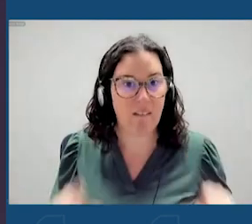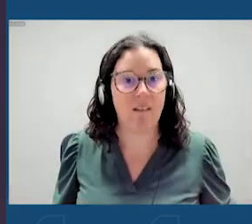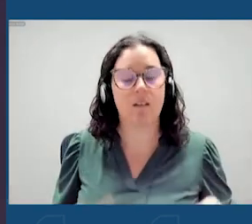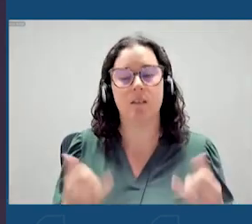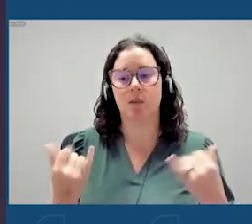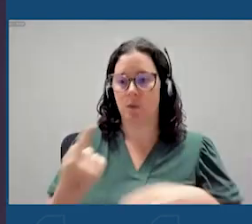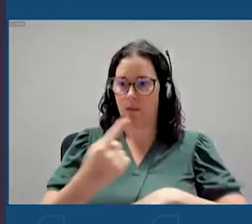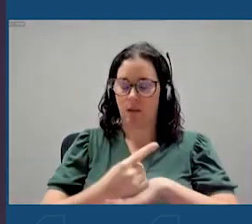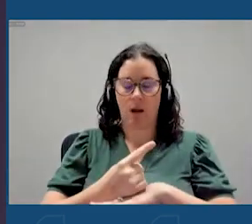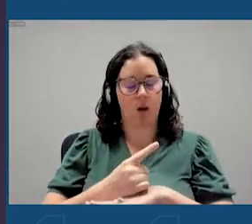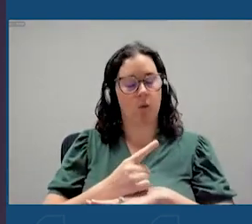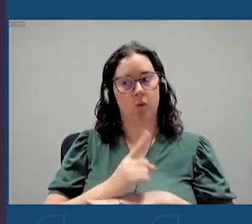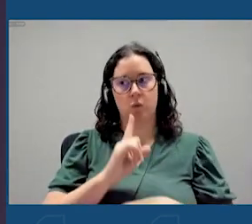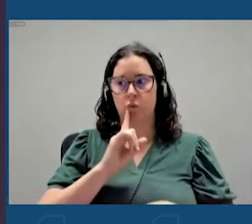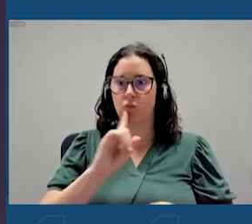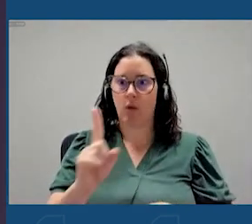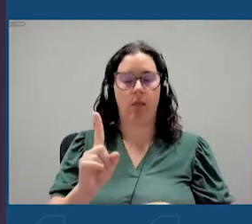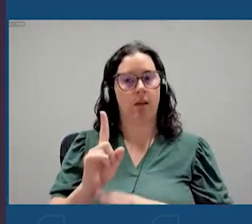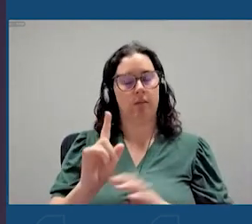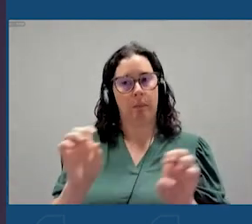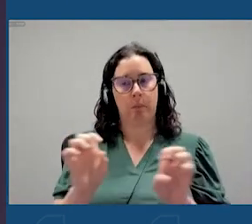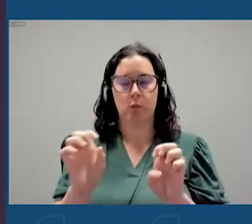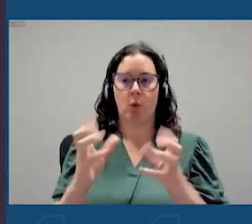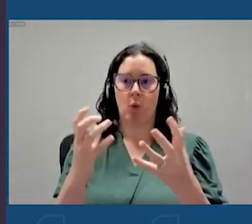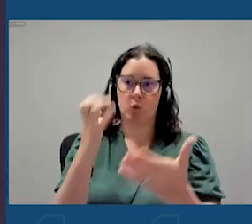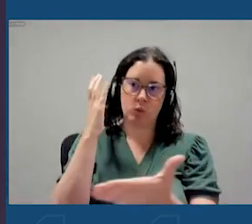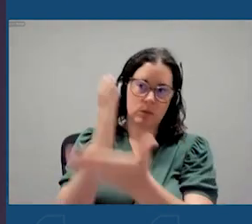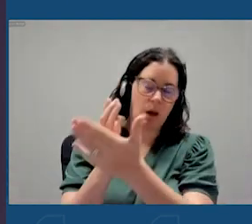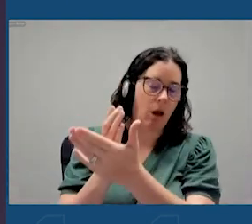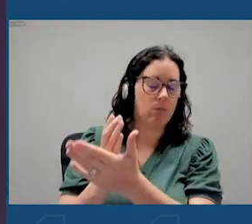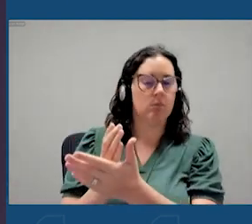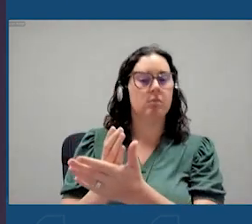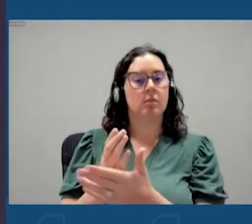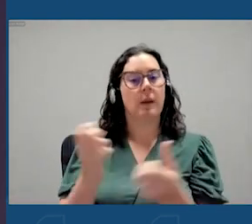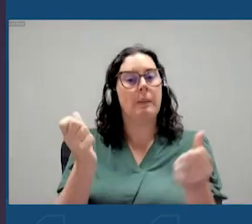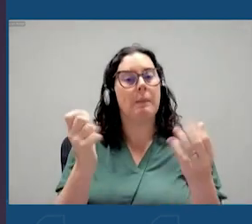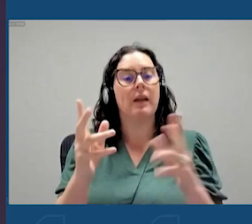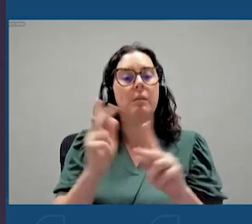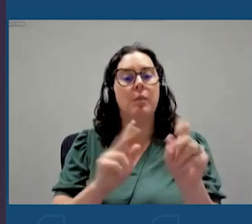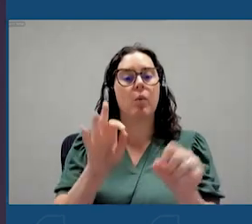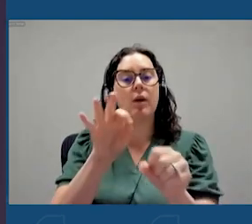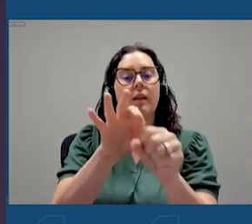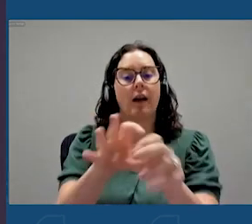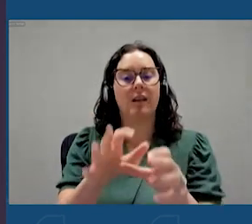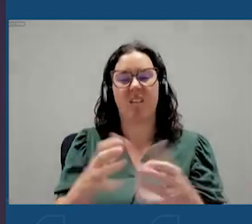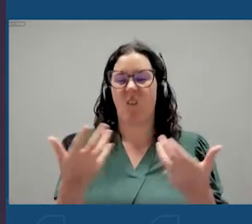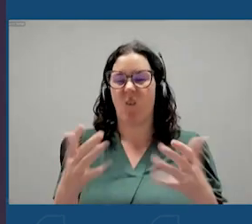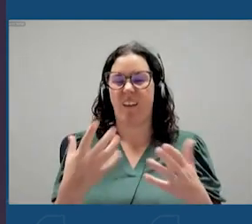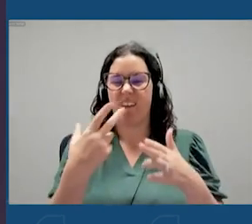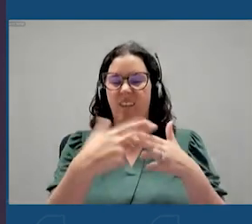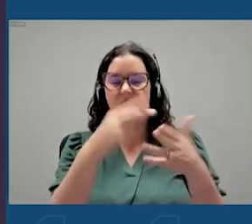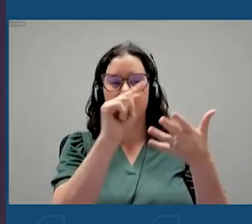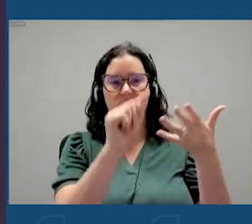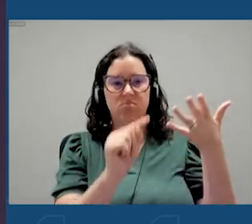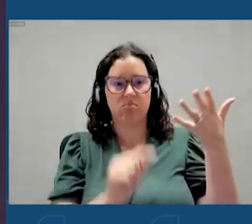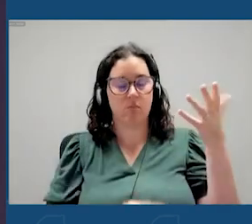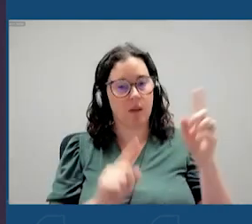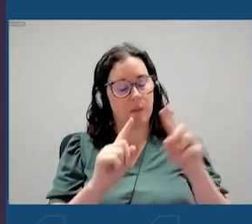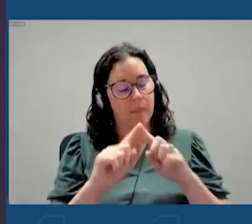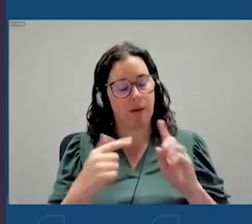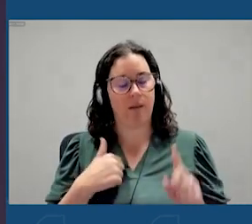tell you this, there are many elected officials here. I know many of them are recognized, but I'm so grateful that they are united